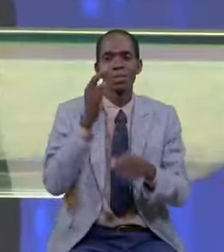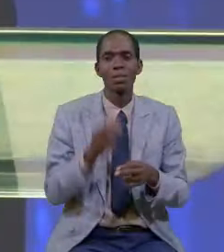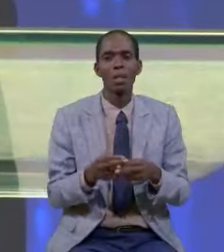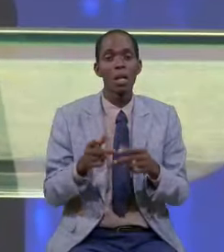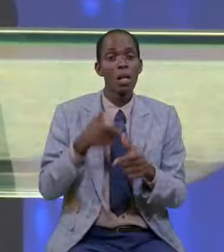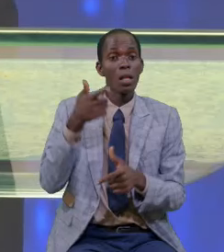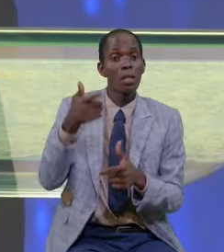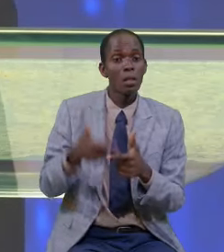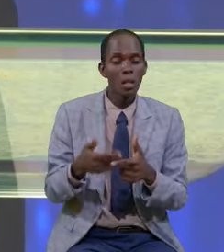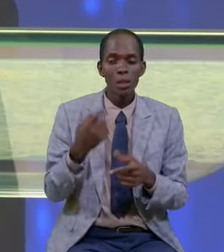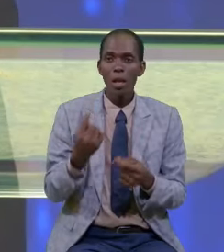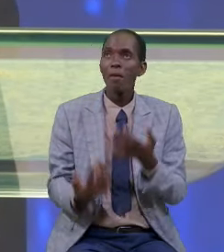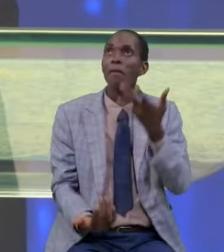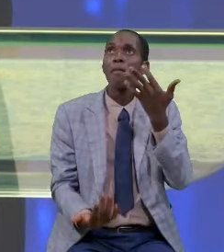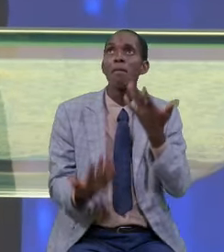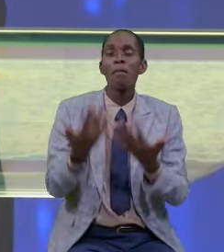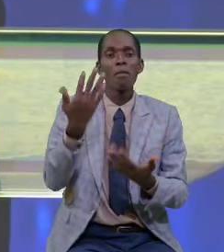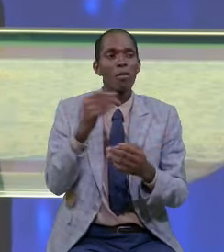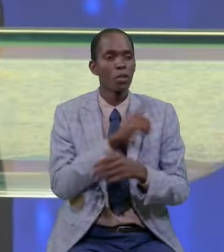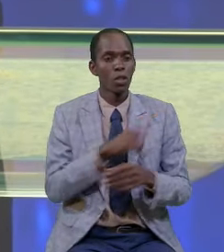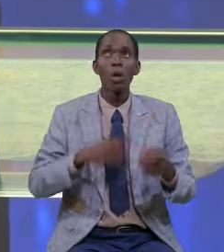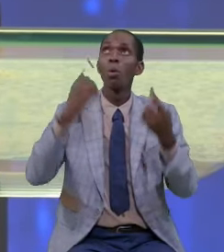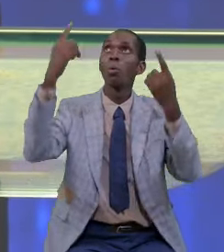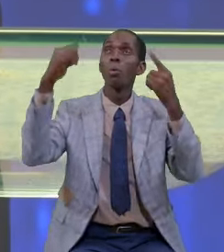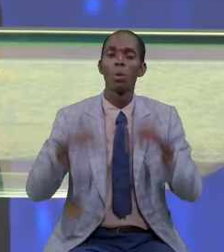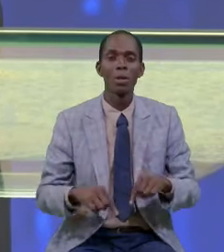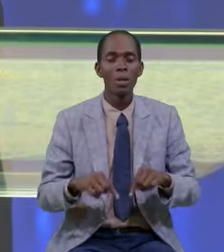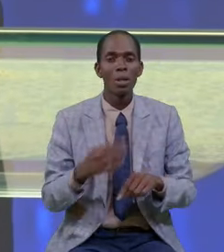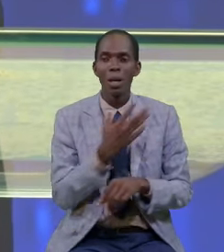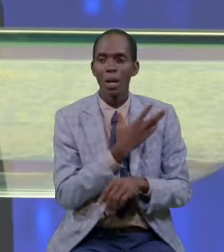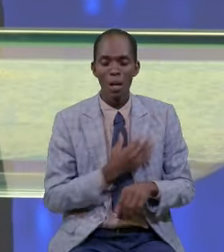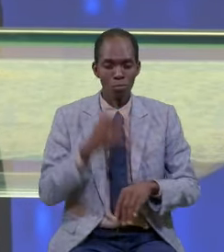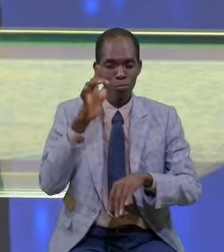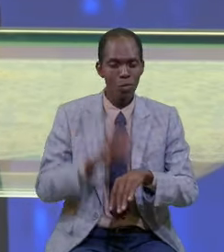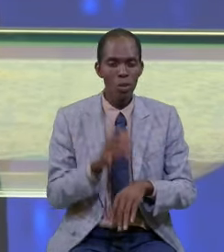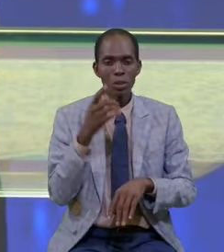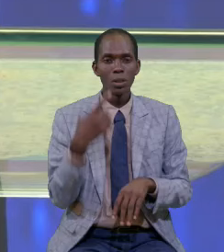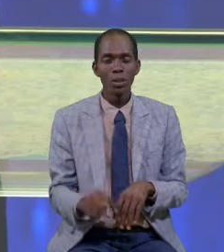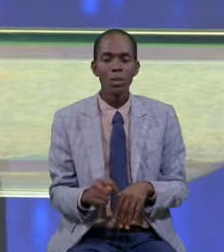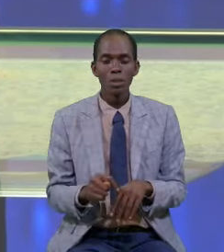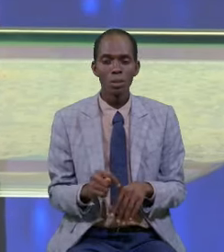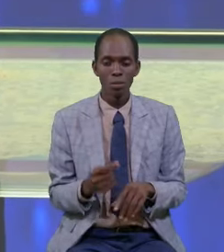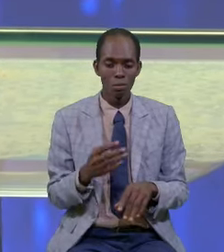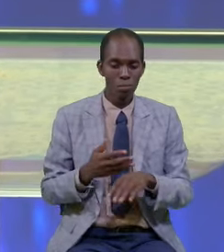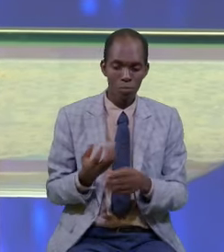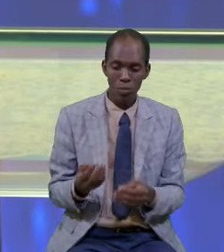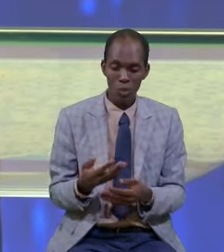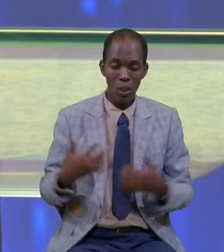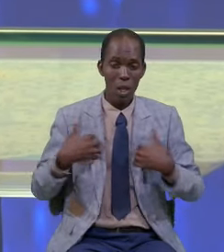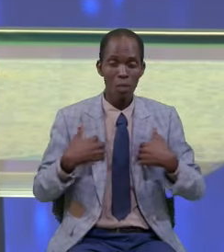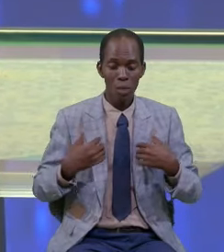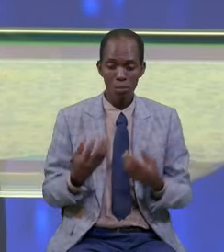the fire of the Lord fell and consumed the burnt sacrifice and the wood and the